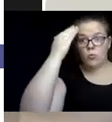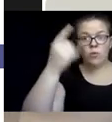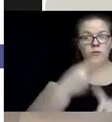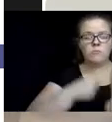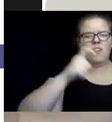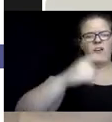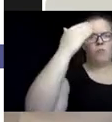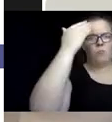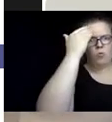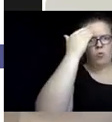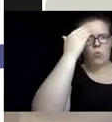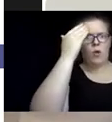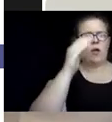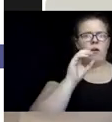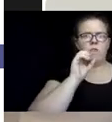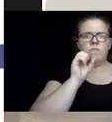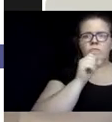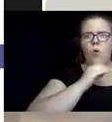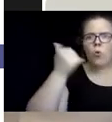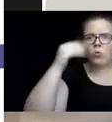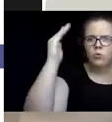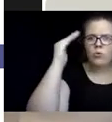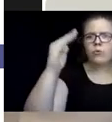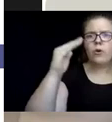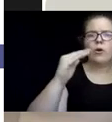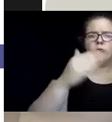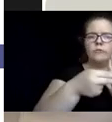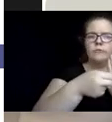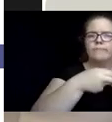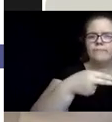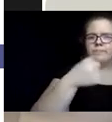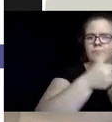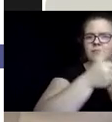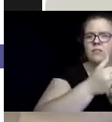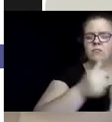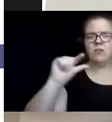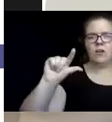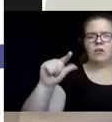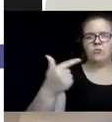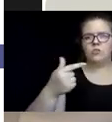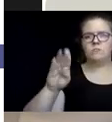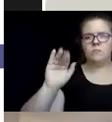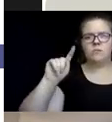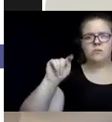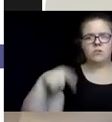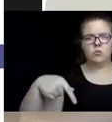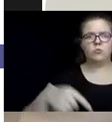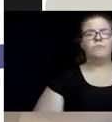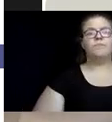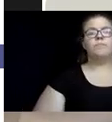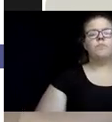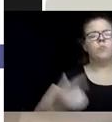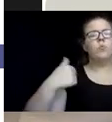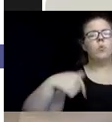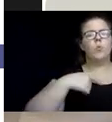who identify as LGBTQ. In the fields of domestic and sexual violence, we long ago recognized that